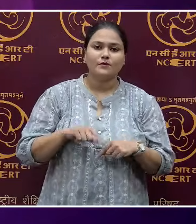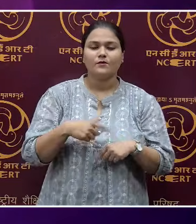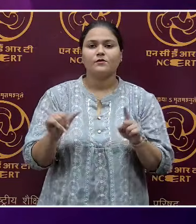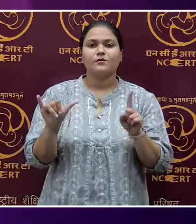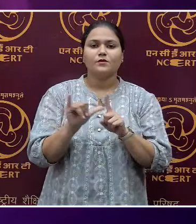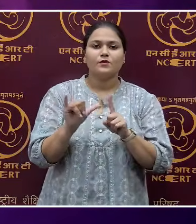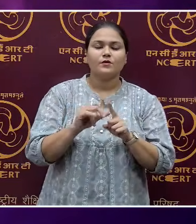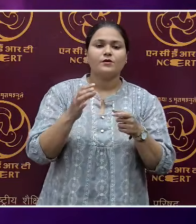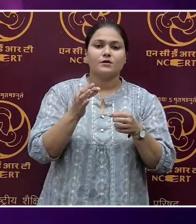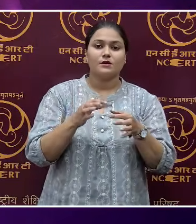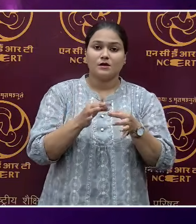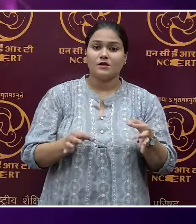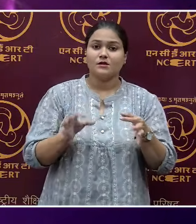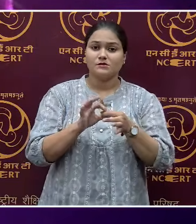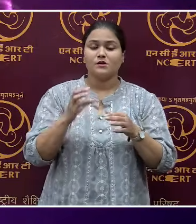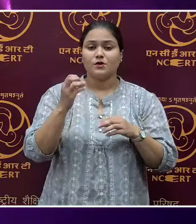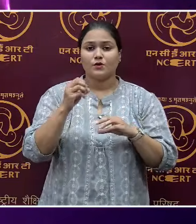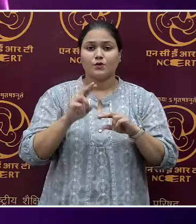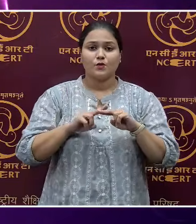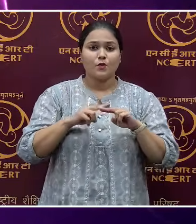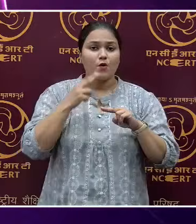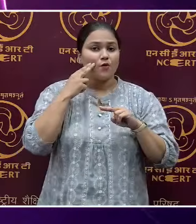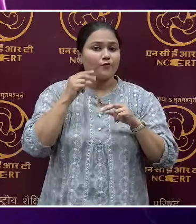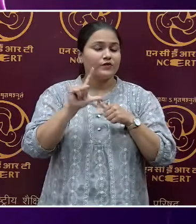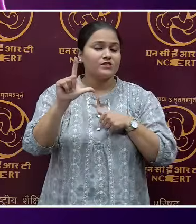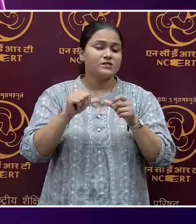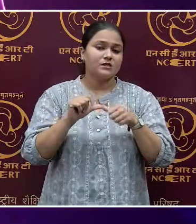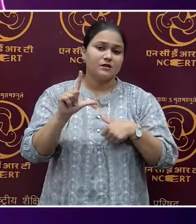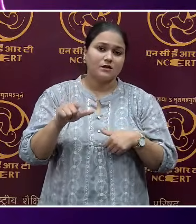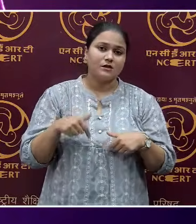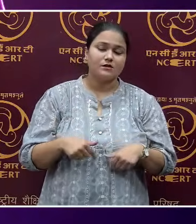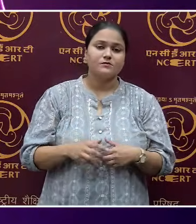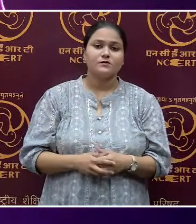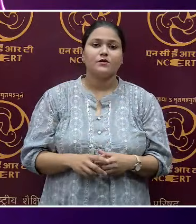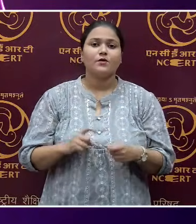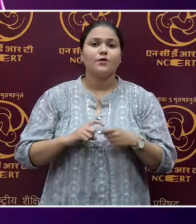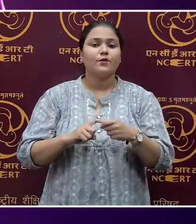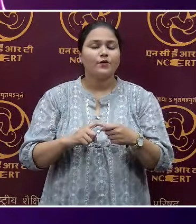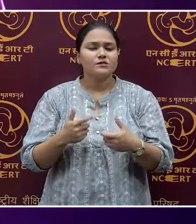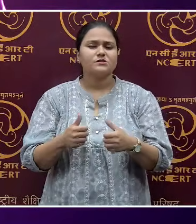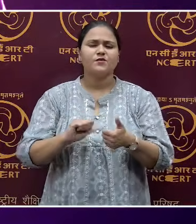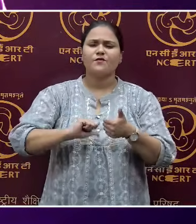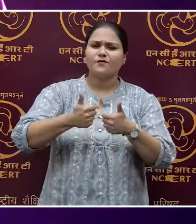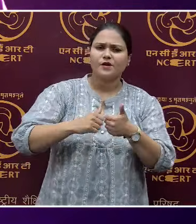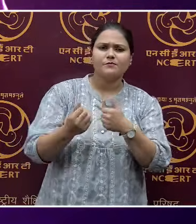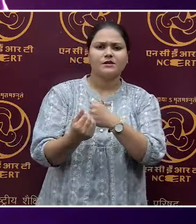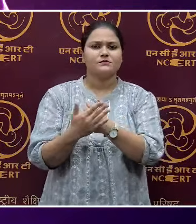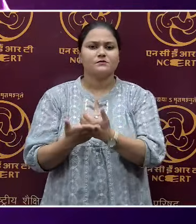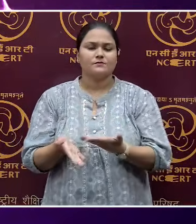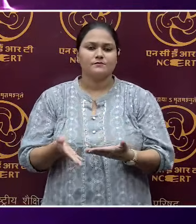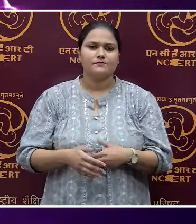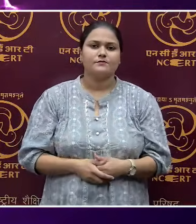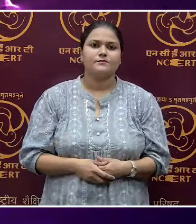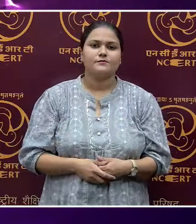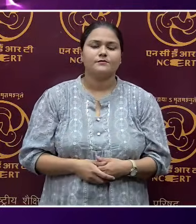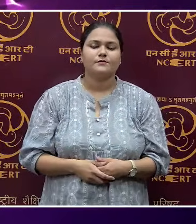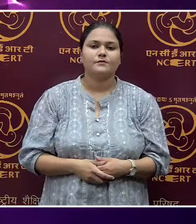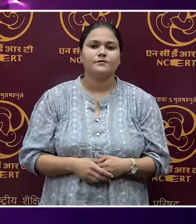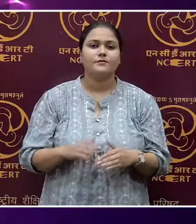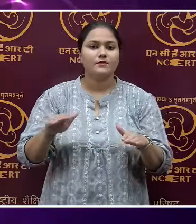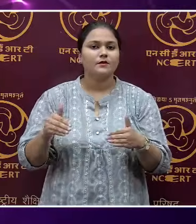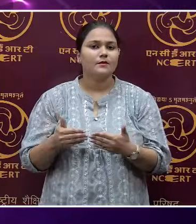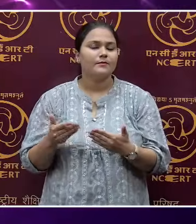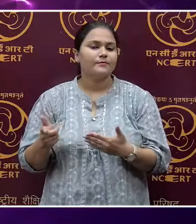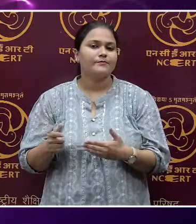handle NCERT Official, you can send us your questions, suggestions, and of course your feedback. Now, before I introduce you all to my guests